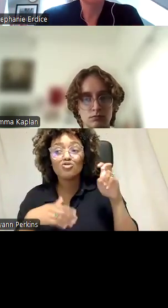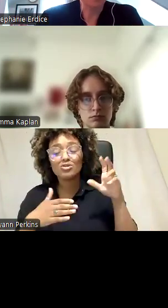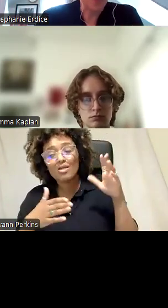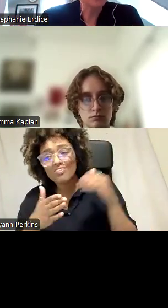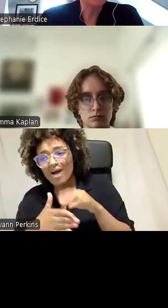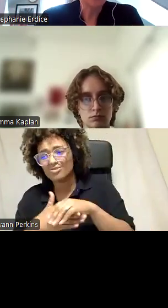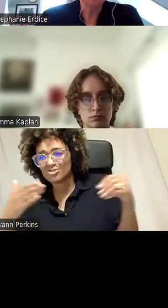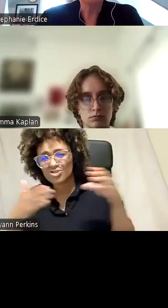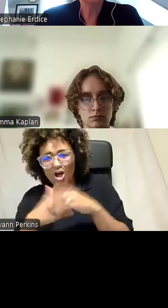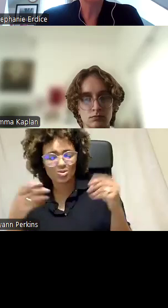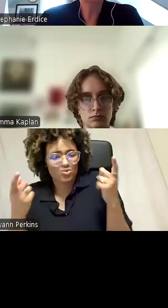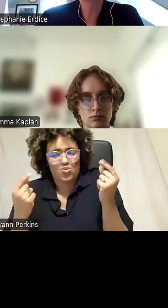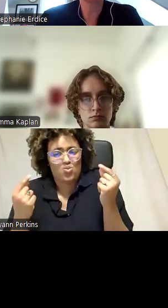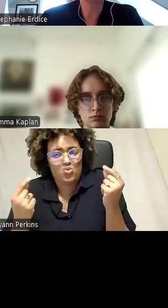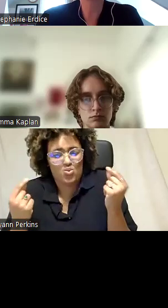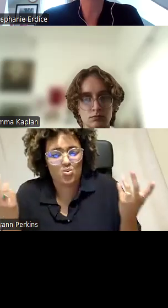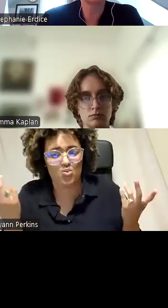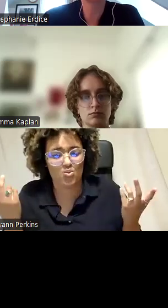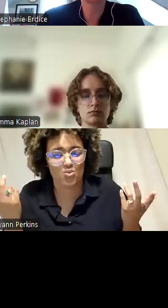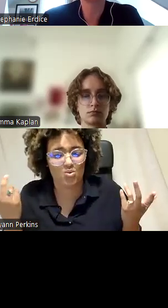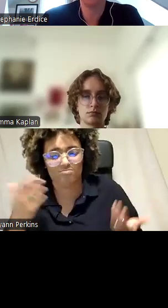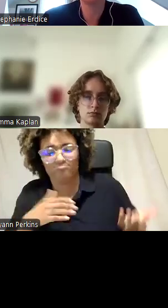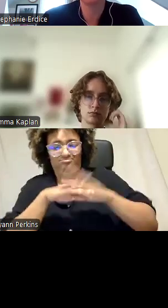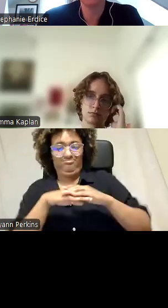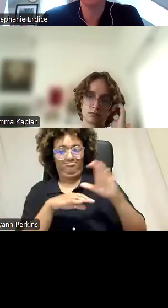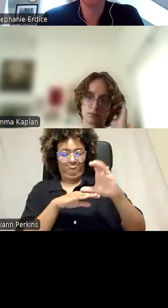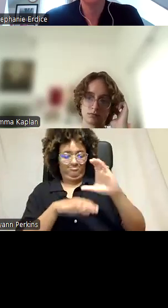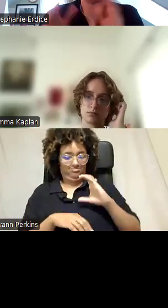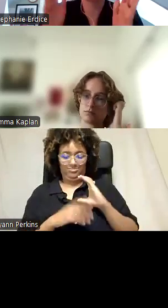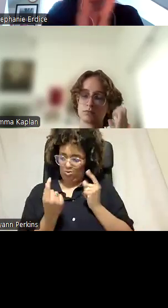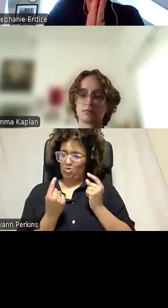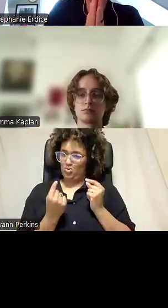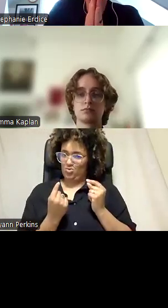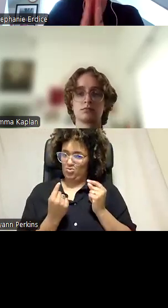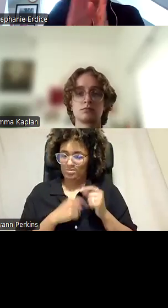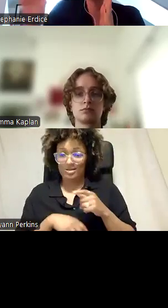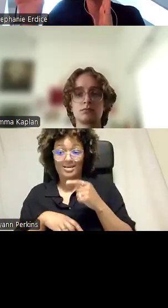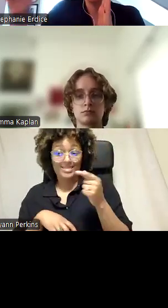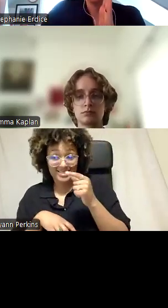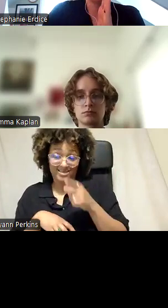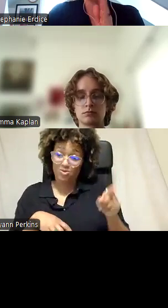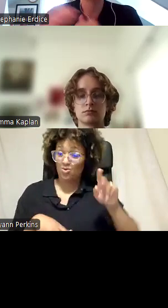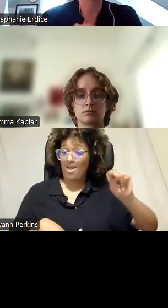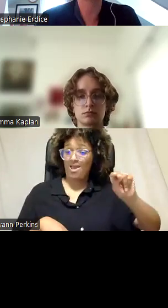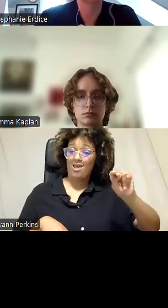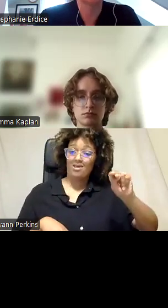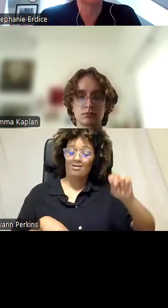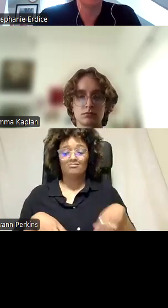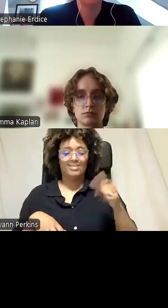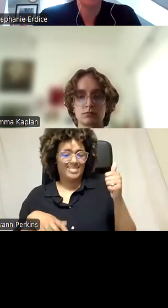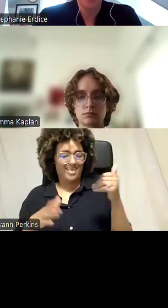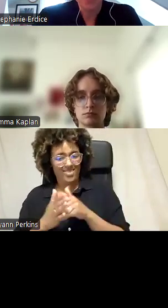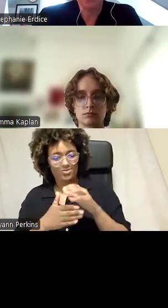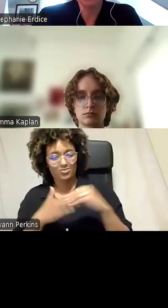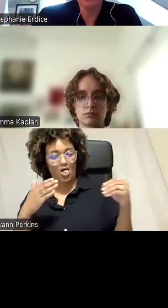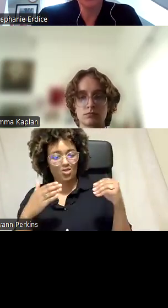is G through N, what would you do with that extra $10,000 a year? So put $10,000 and then what you would do with